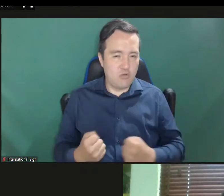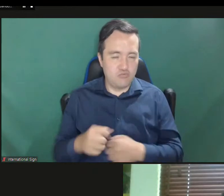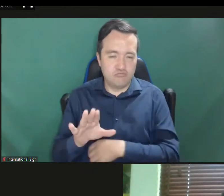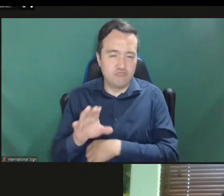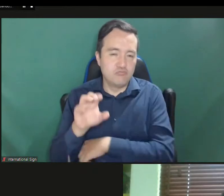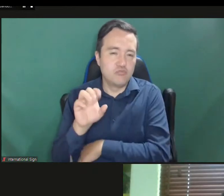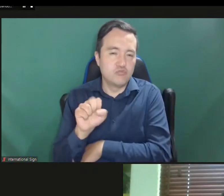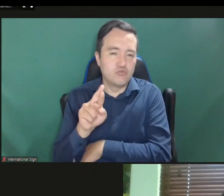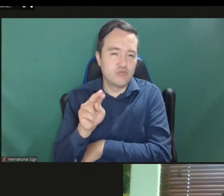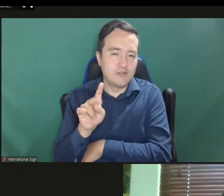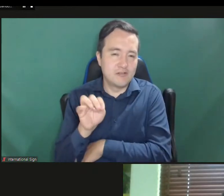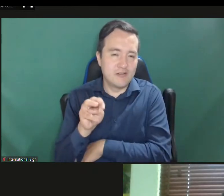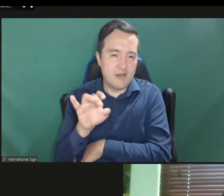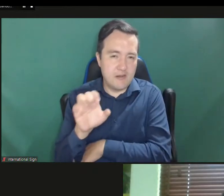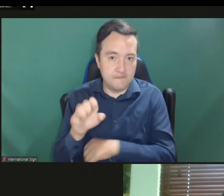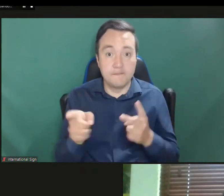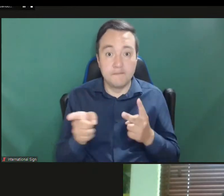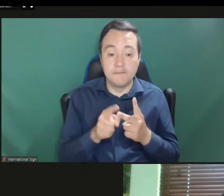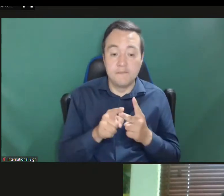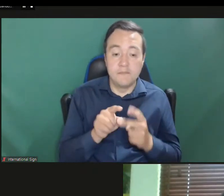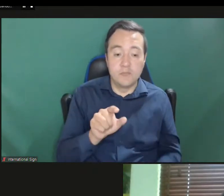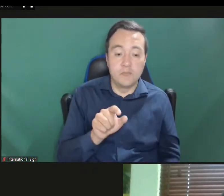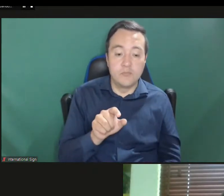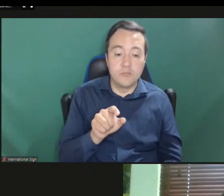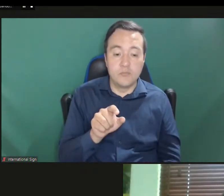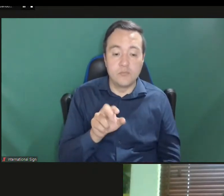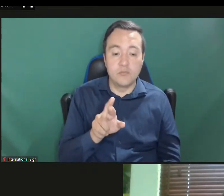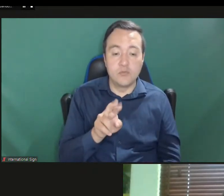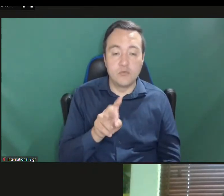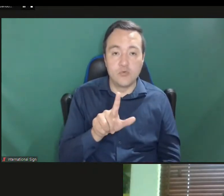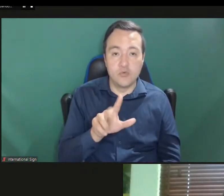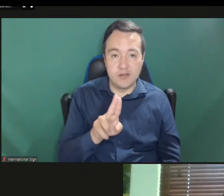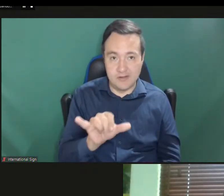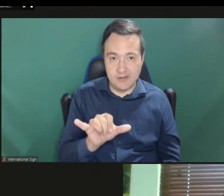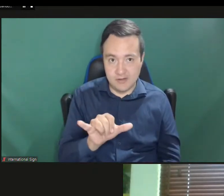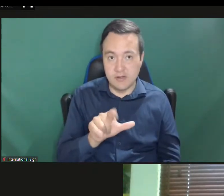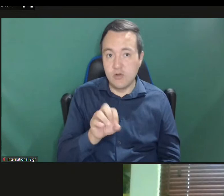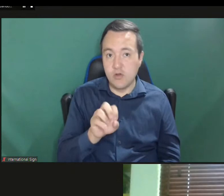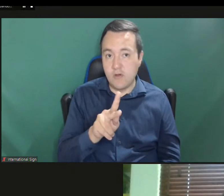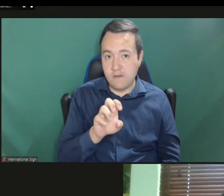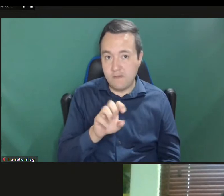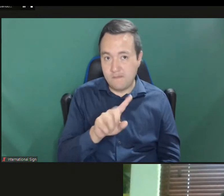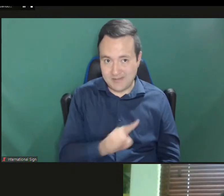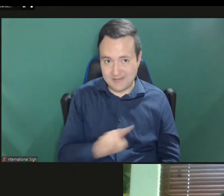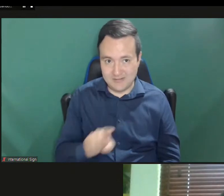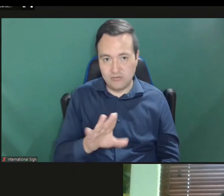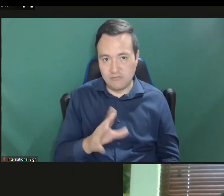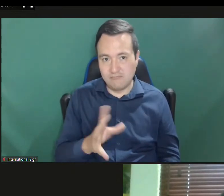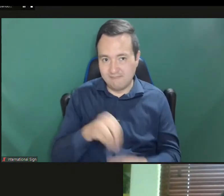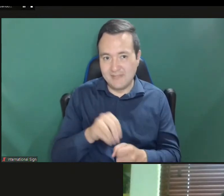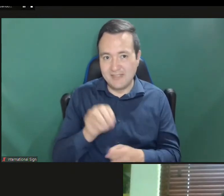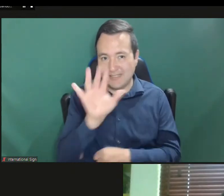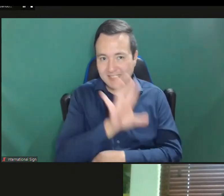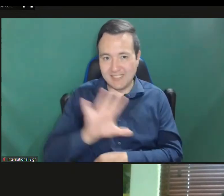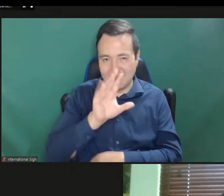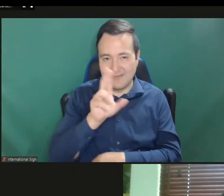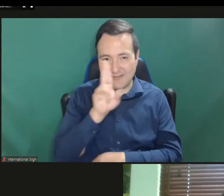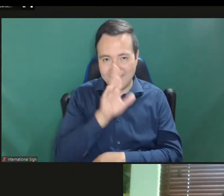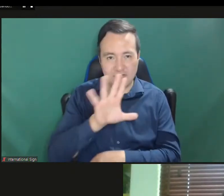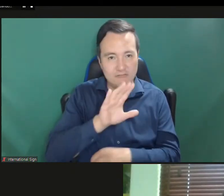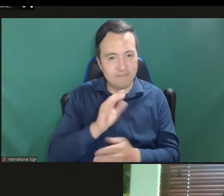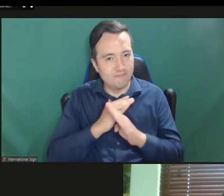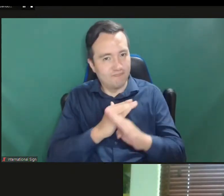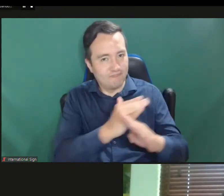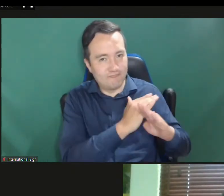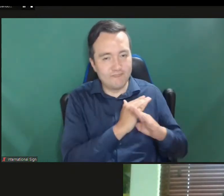Vidora, Director of the National Center on Preventive Programs and Diseases Control for the Mexico Health Secretary.